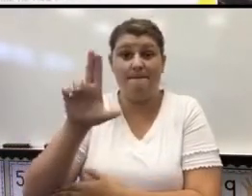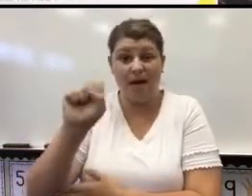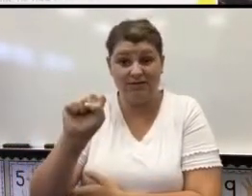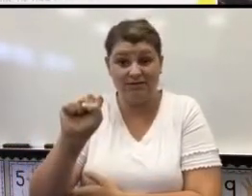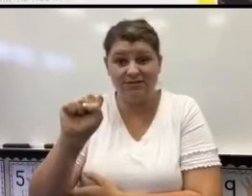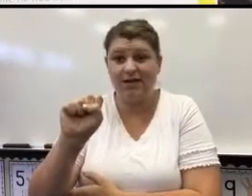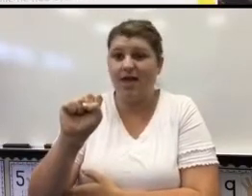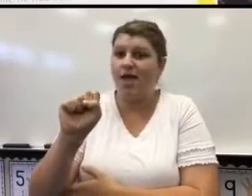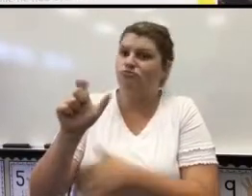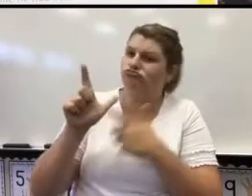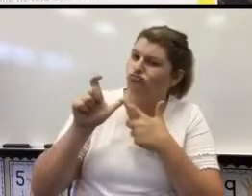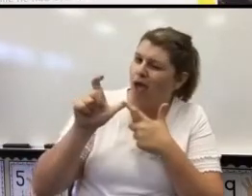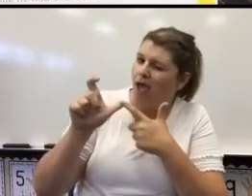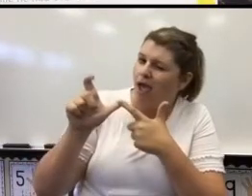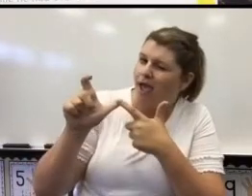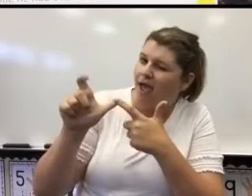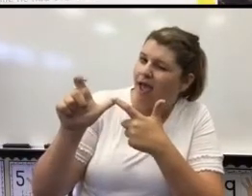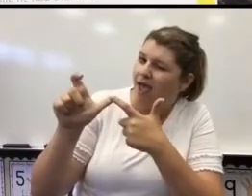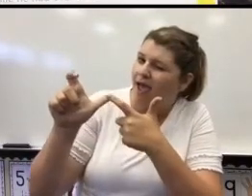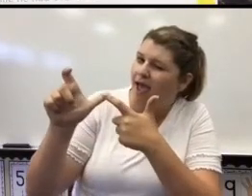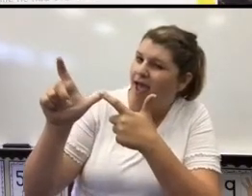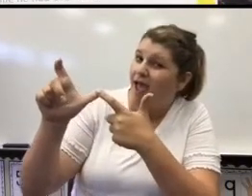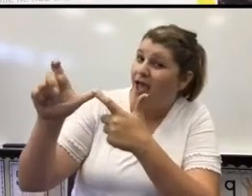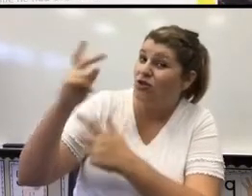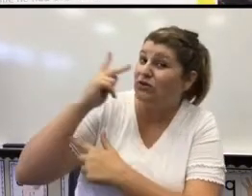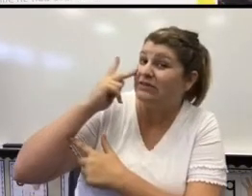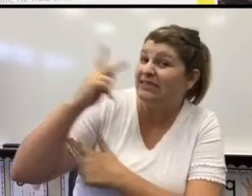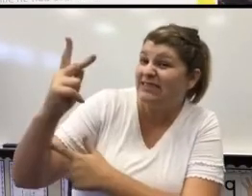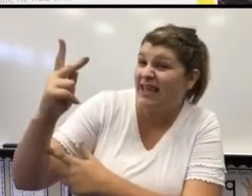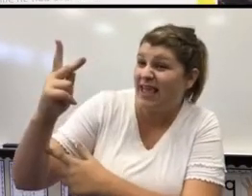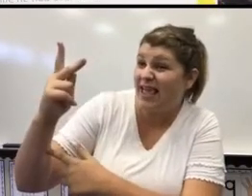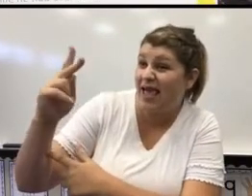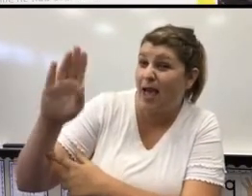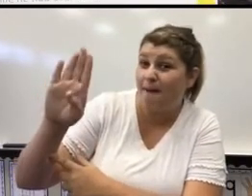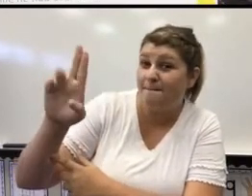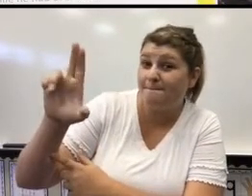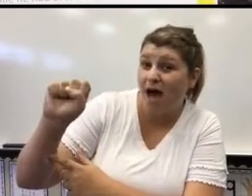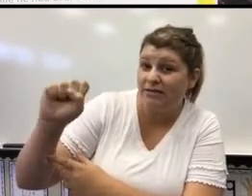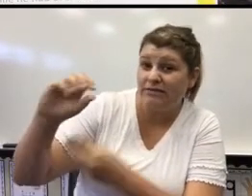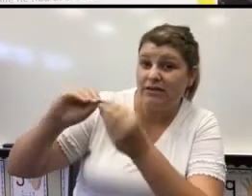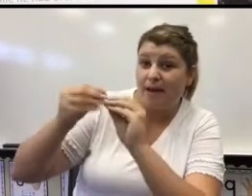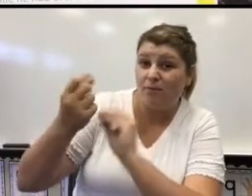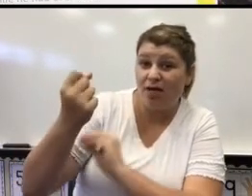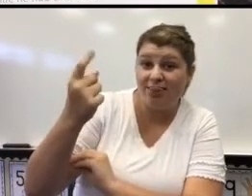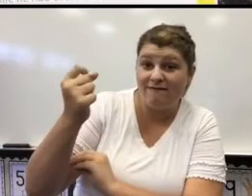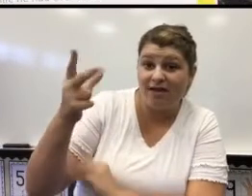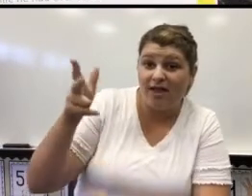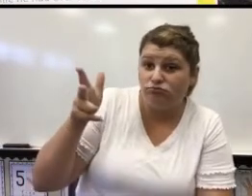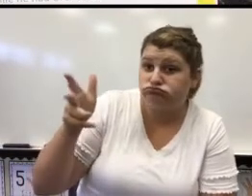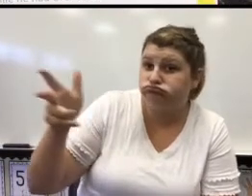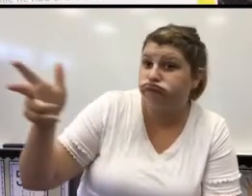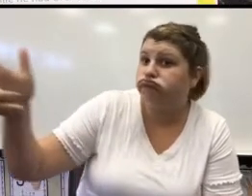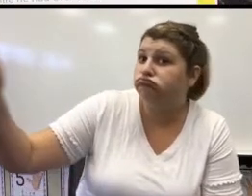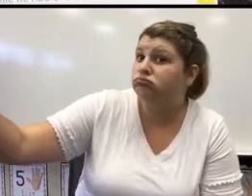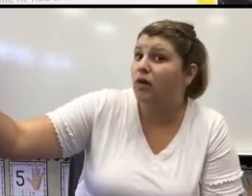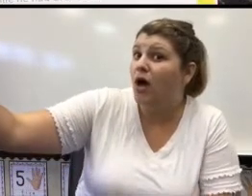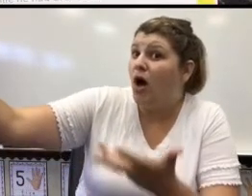As George ran to the bus stop with his heavy backpack, he could see bus number 11 pulling